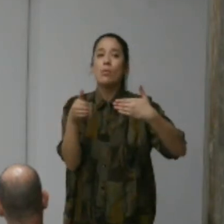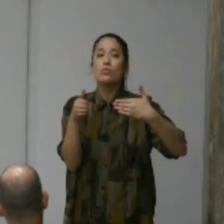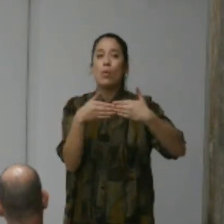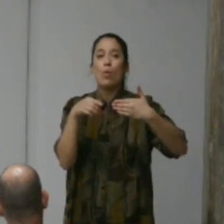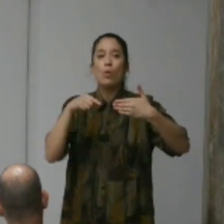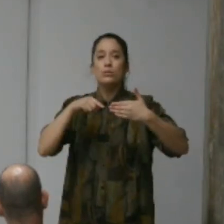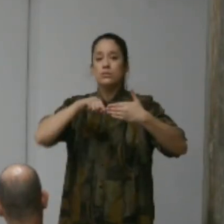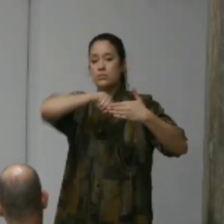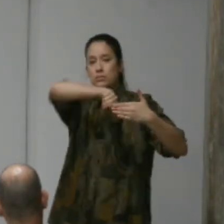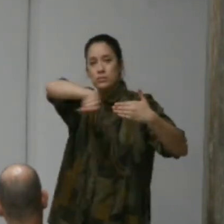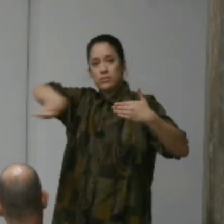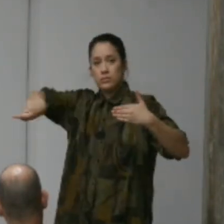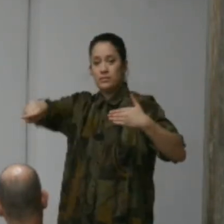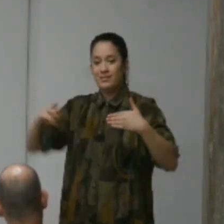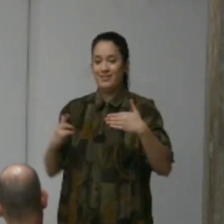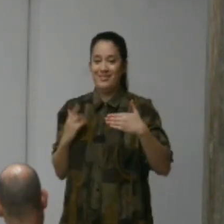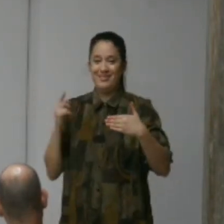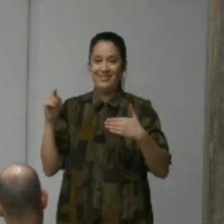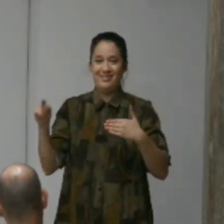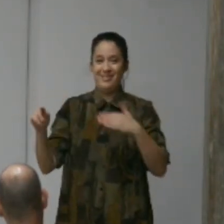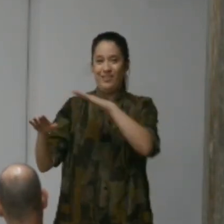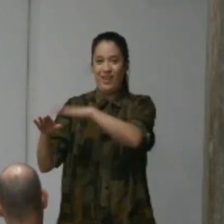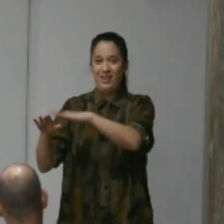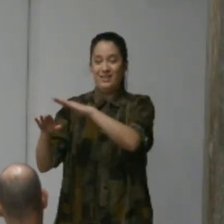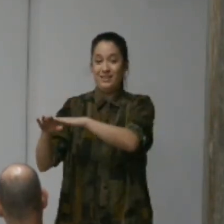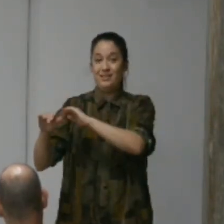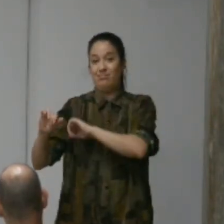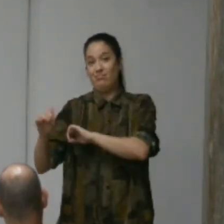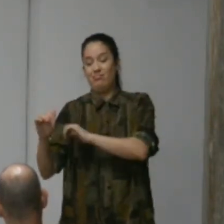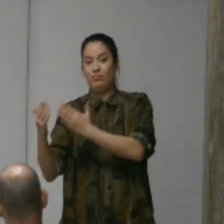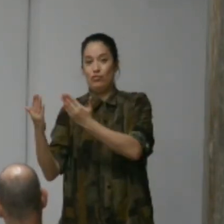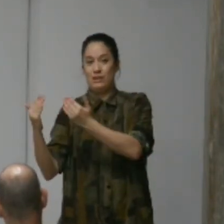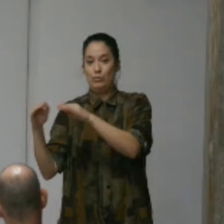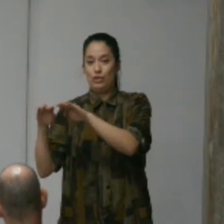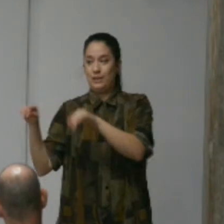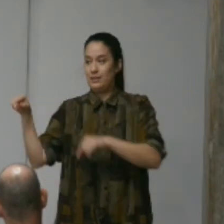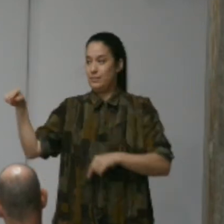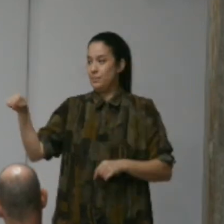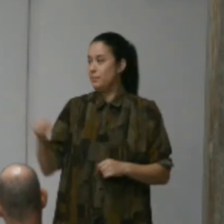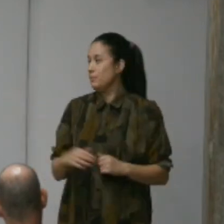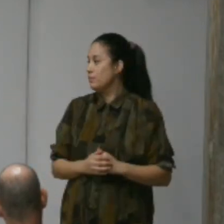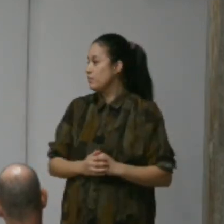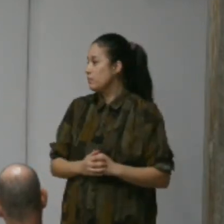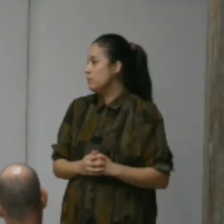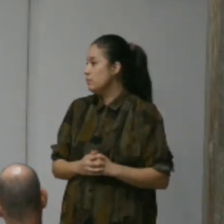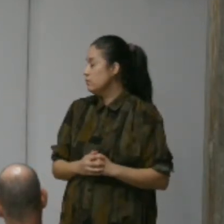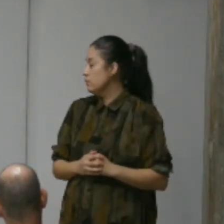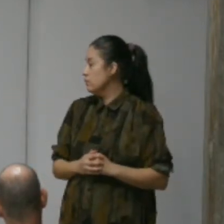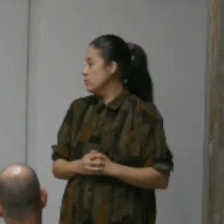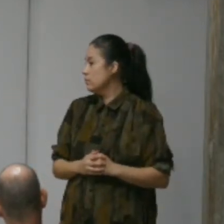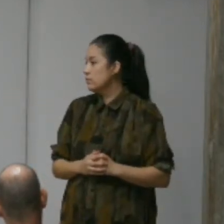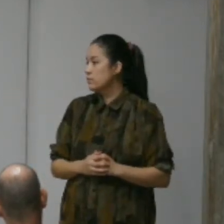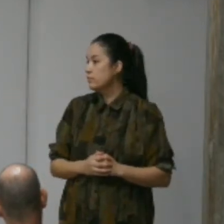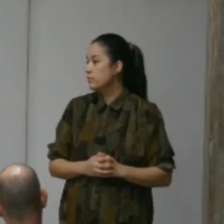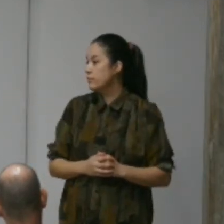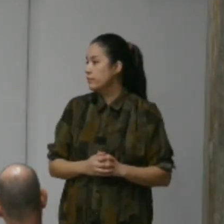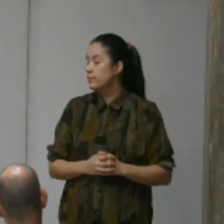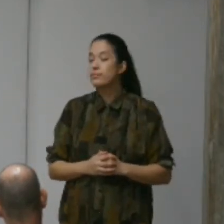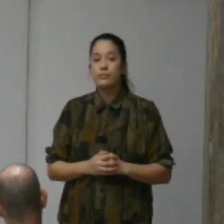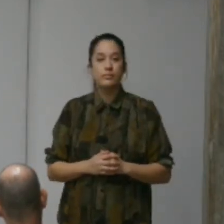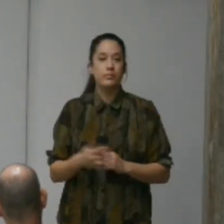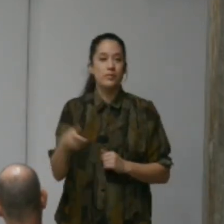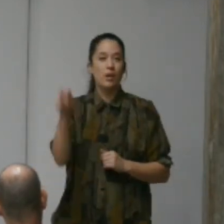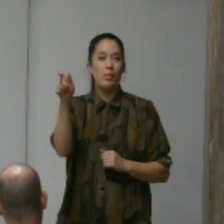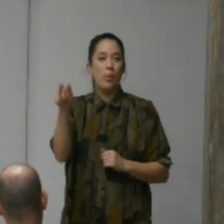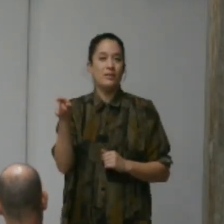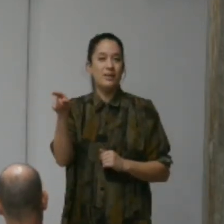the right next to the reception desk. And there's someone in there who can beep you in and out and guide you if